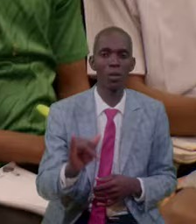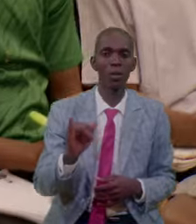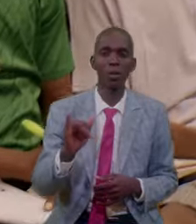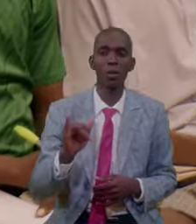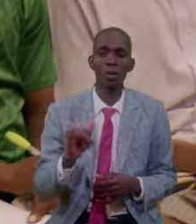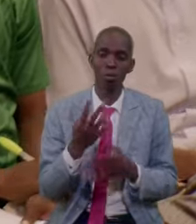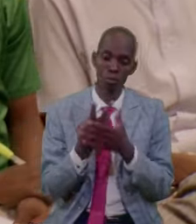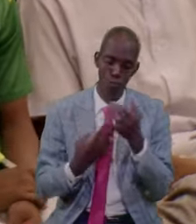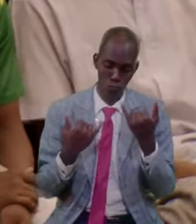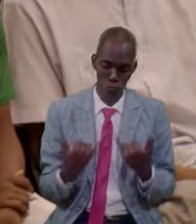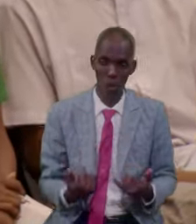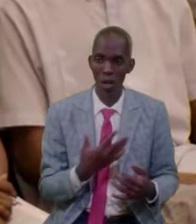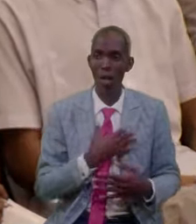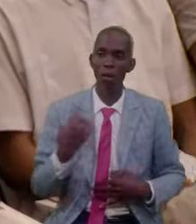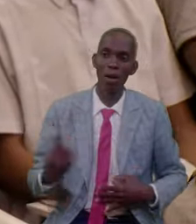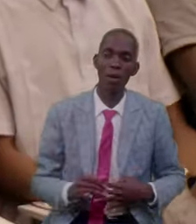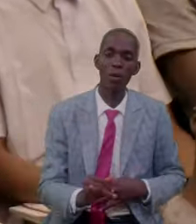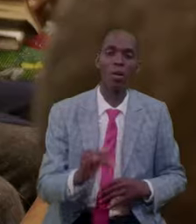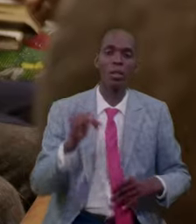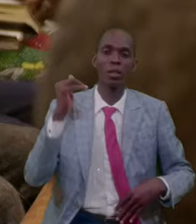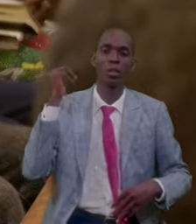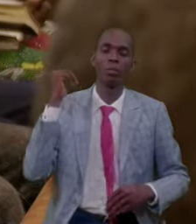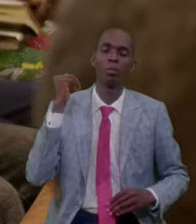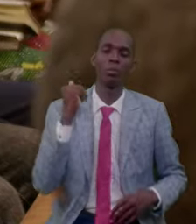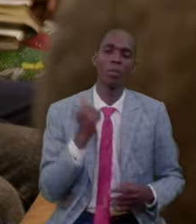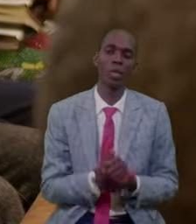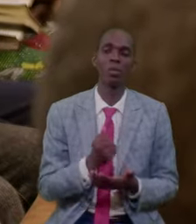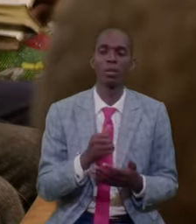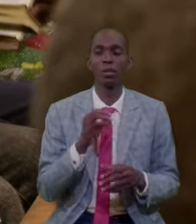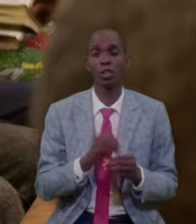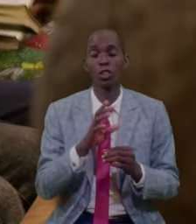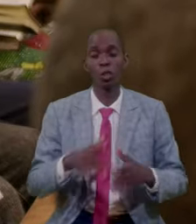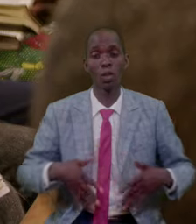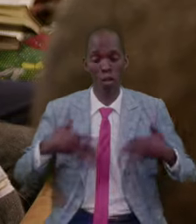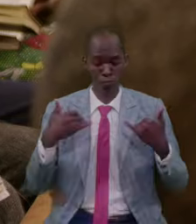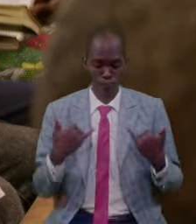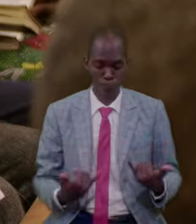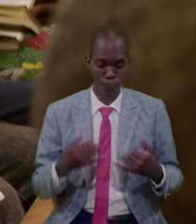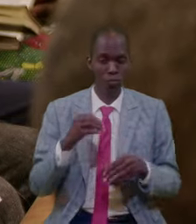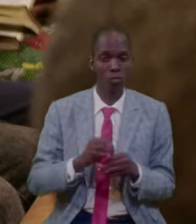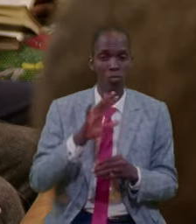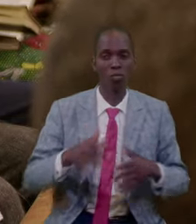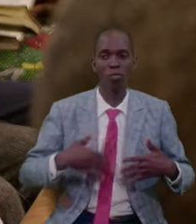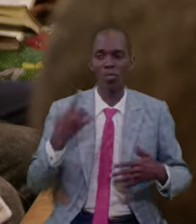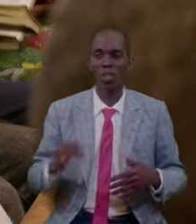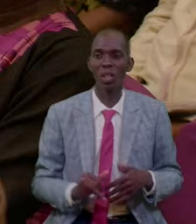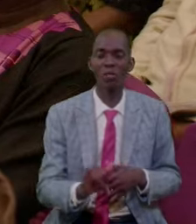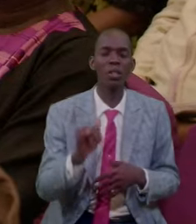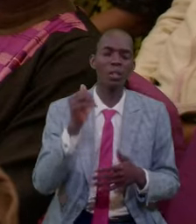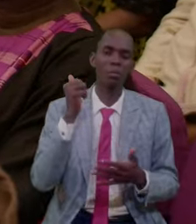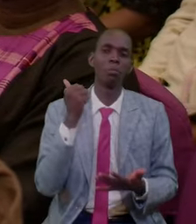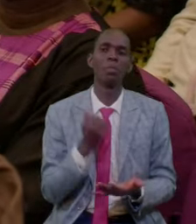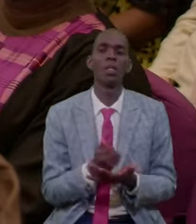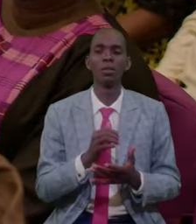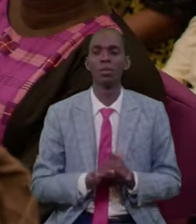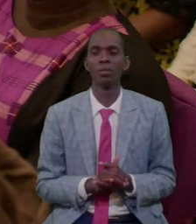Both now and forever. In your life now, in your life forever.